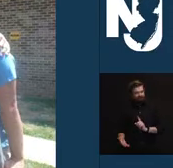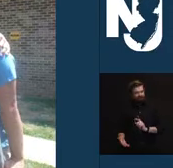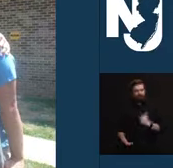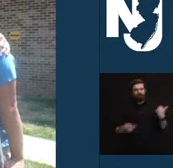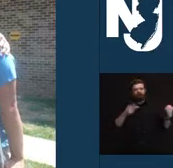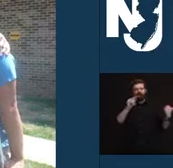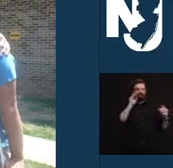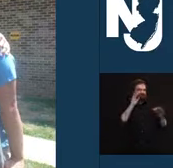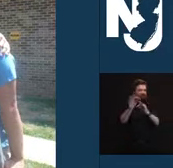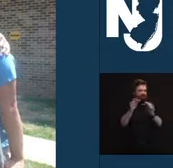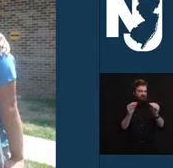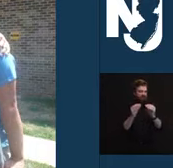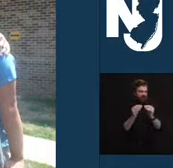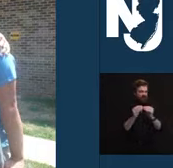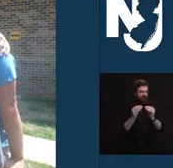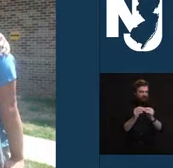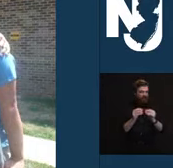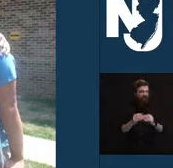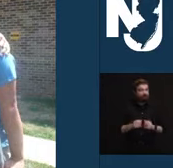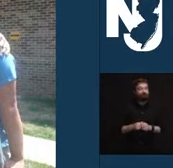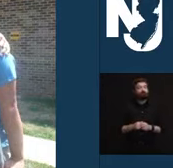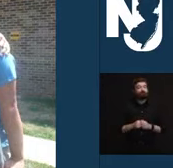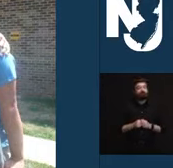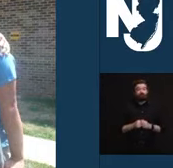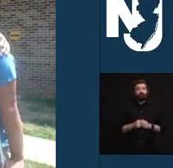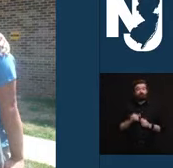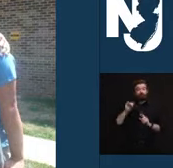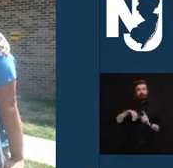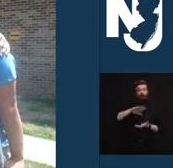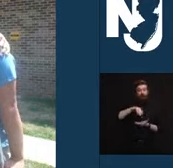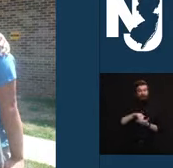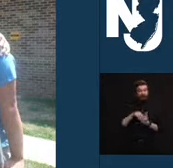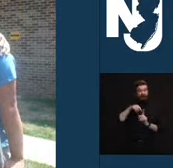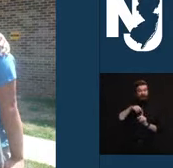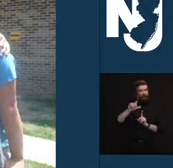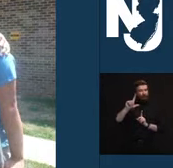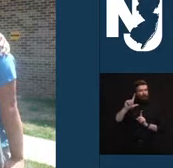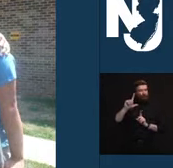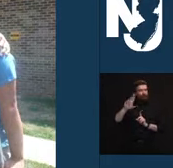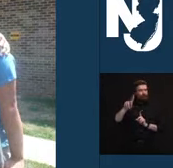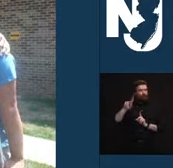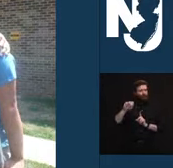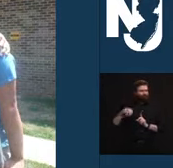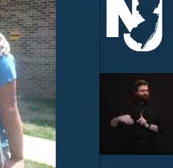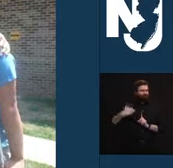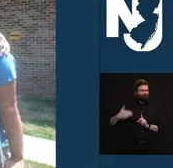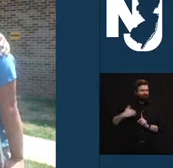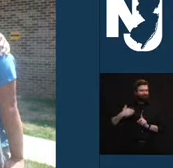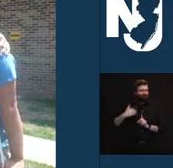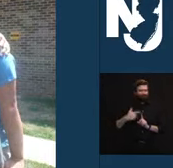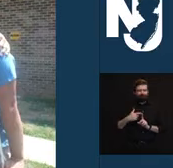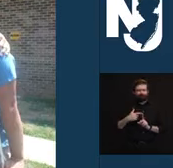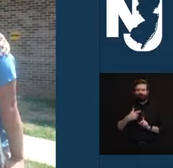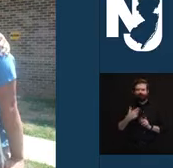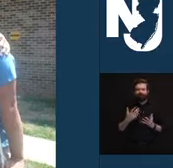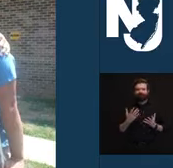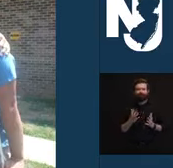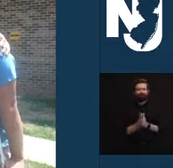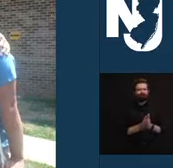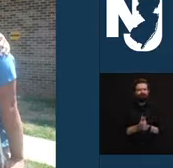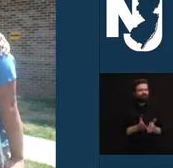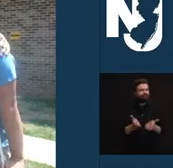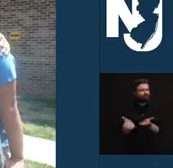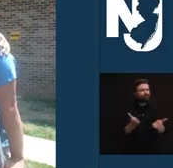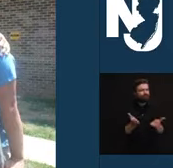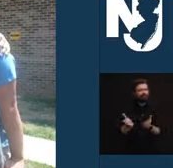man drawn to service and who would have made a tremendous addition to the ranks of the New Jersey State Police.